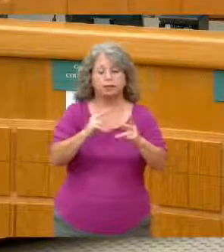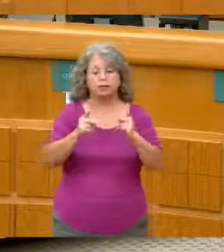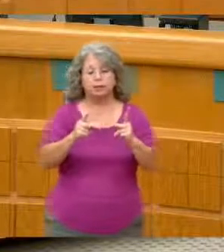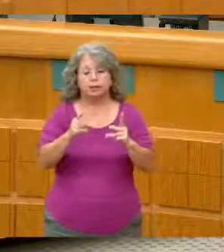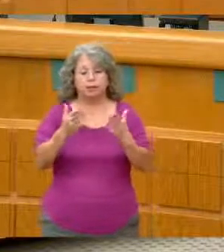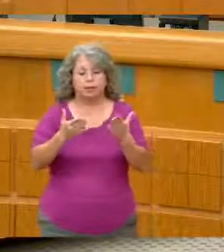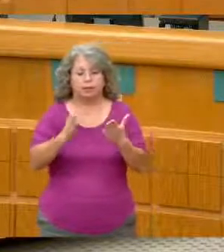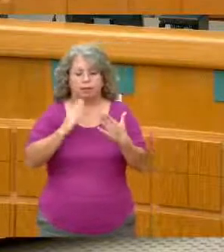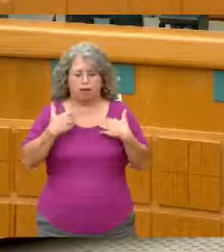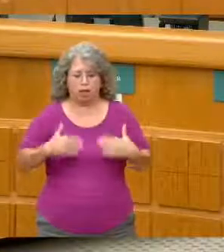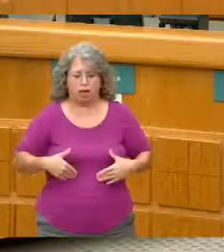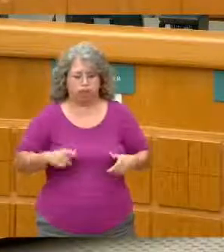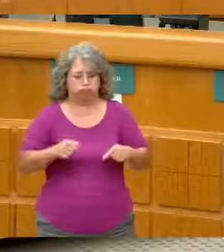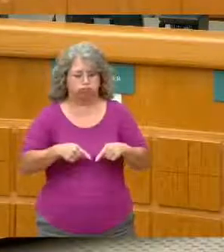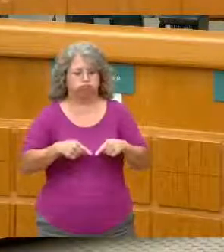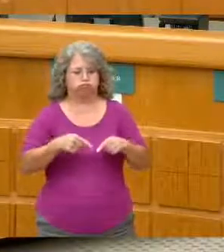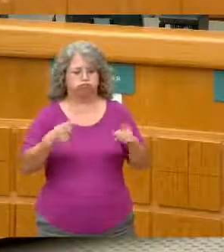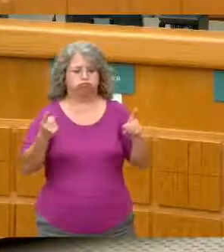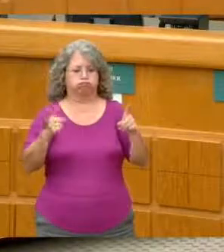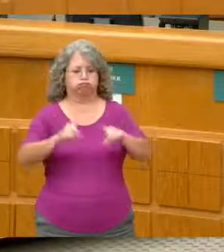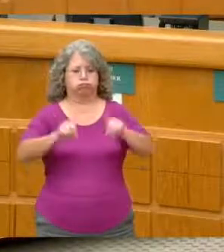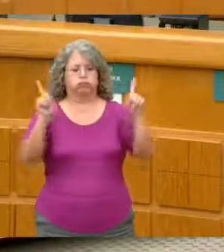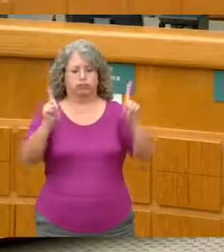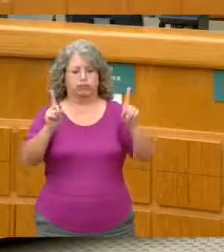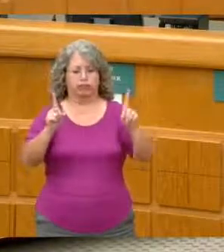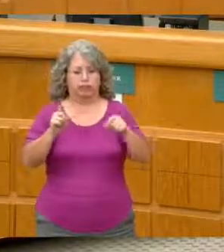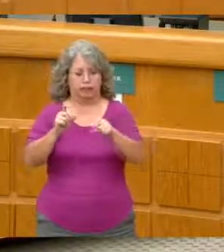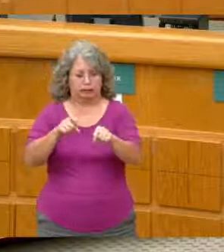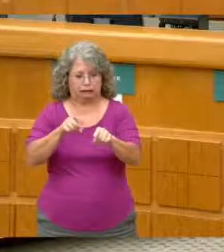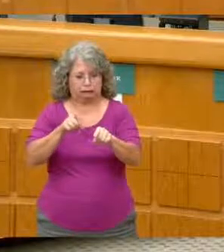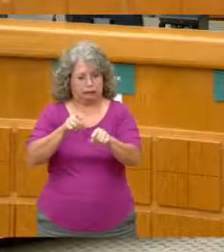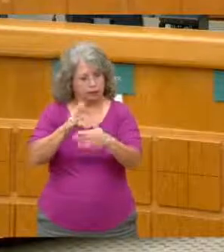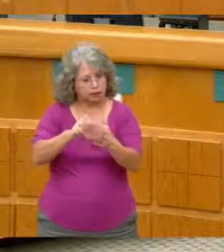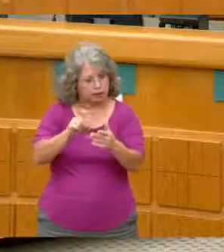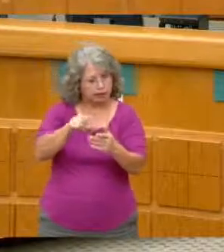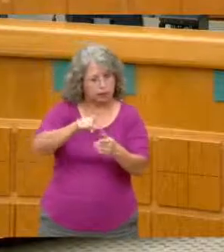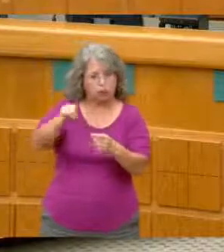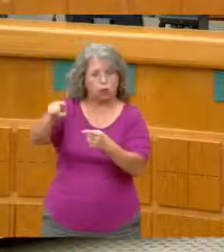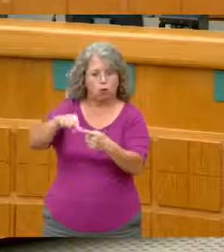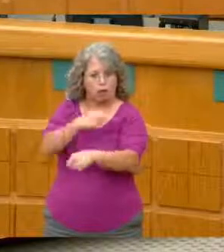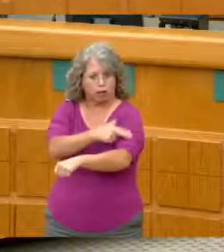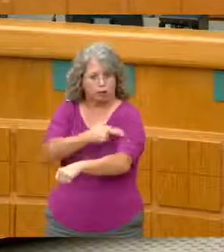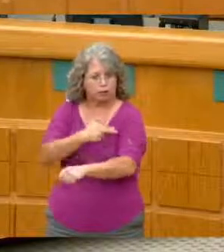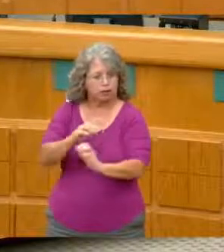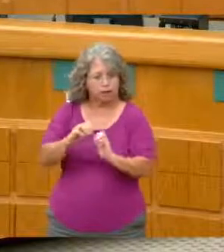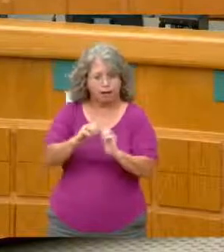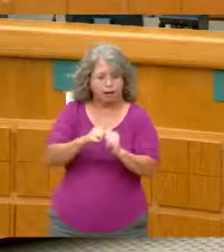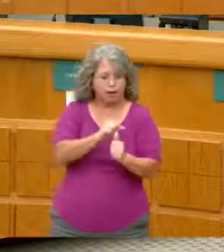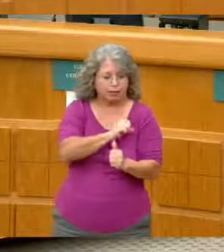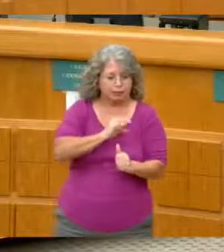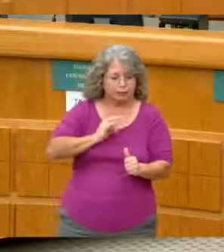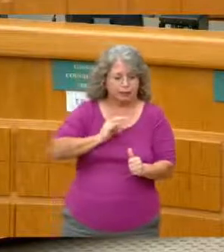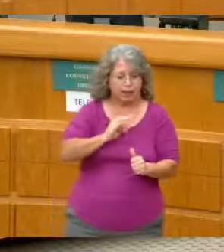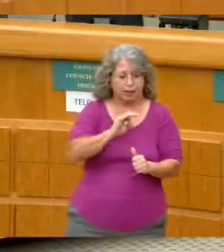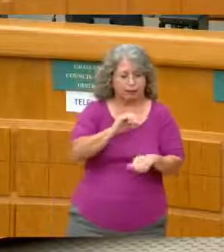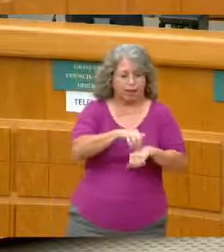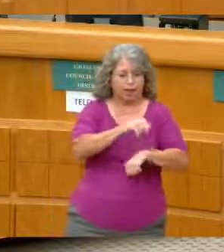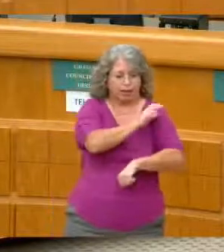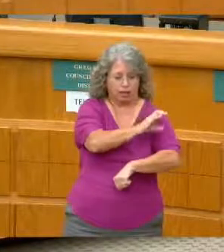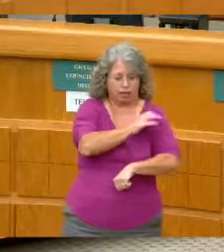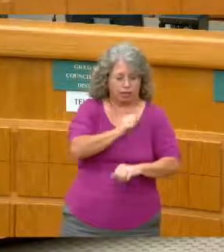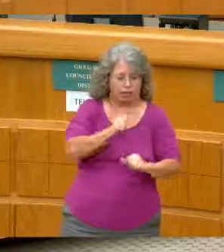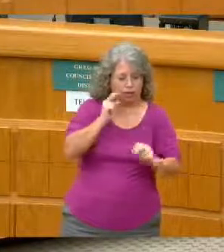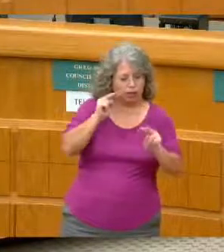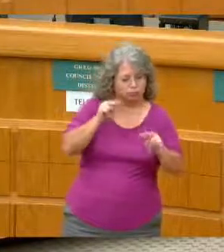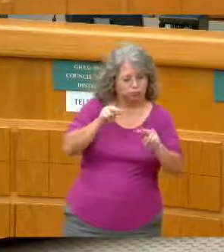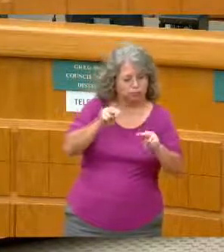they will react in a different way and they might need hospitalization. And this is where the COVID clinic comes in. The staff at the COVID clinic can